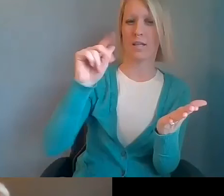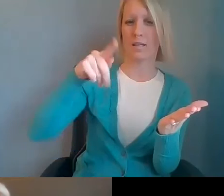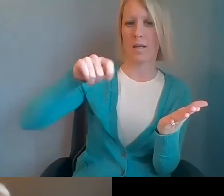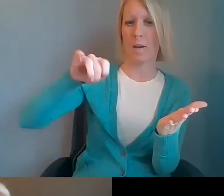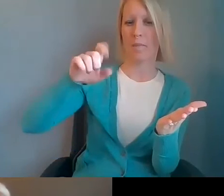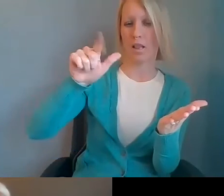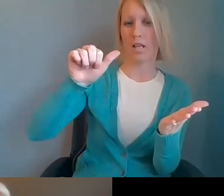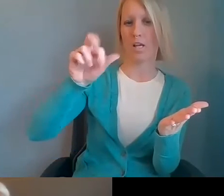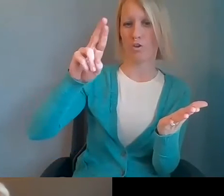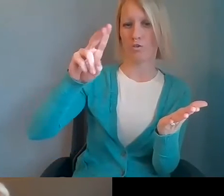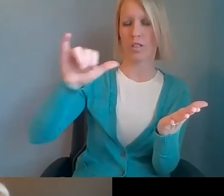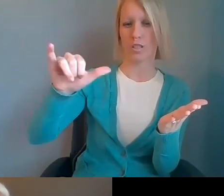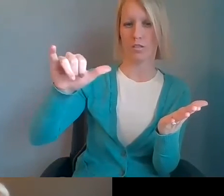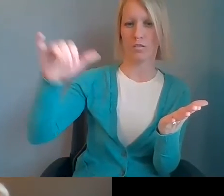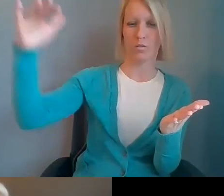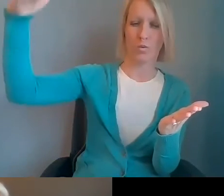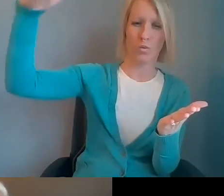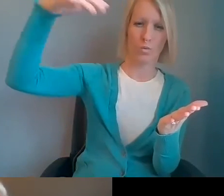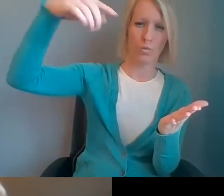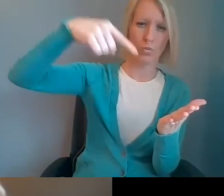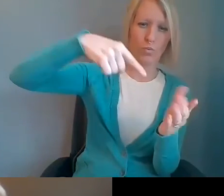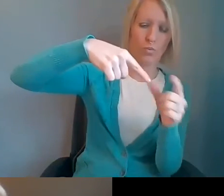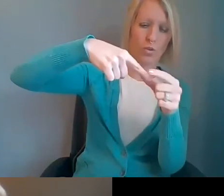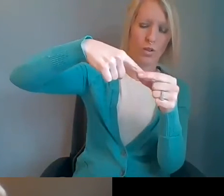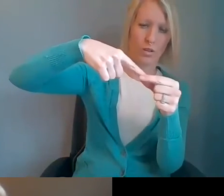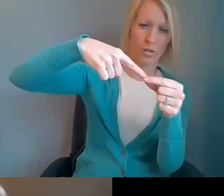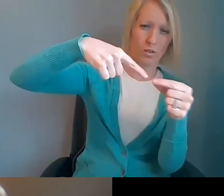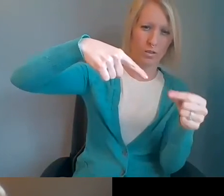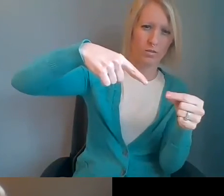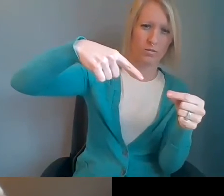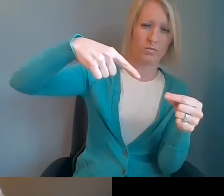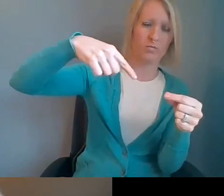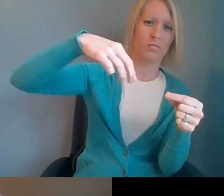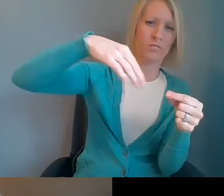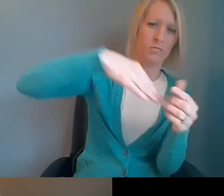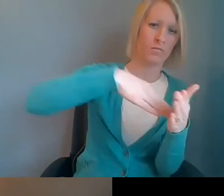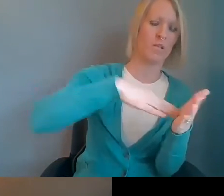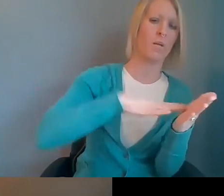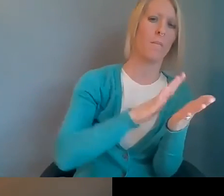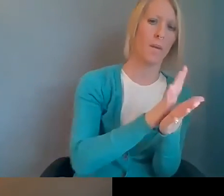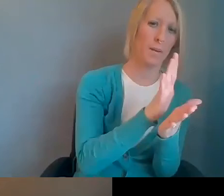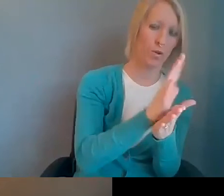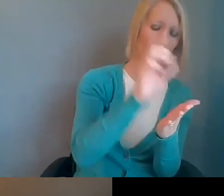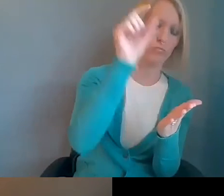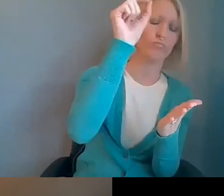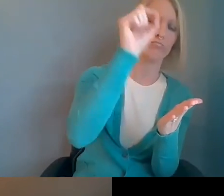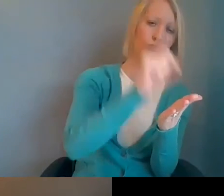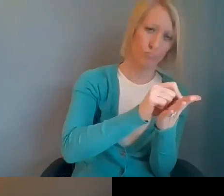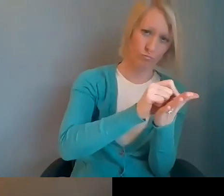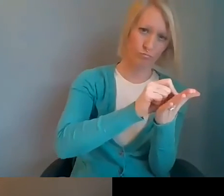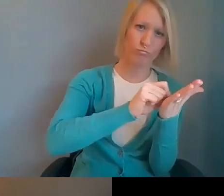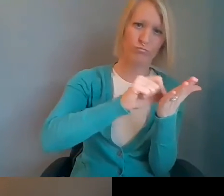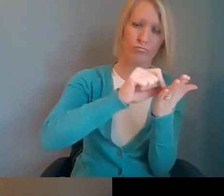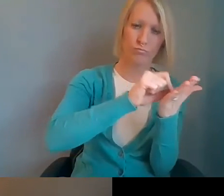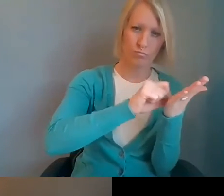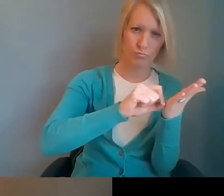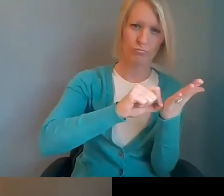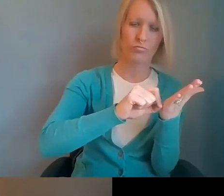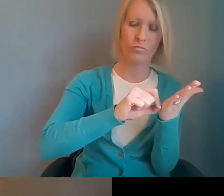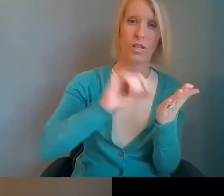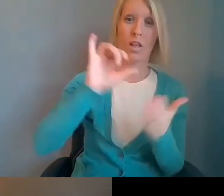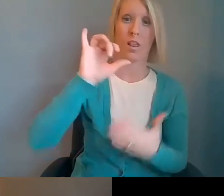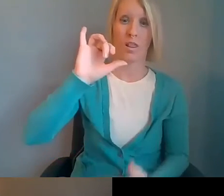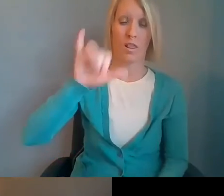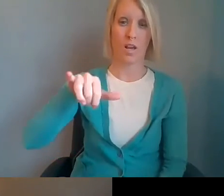through the feeder, through the nib, onto the paper. That's why you can write upside down with a fountain